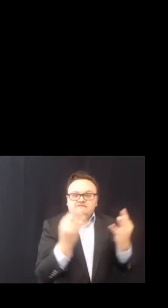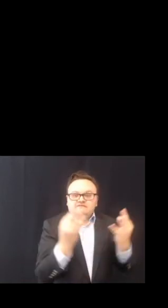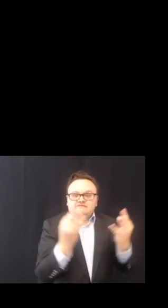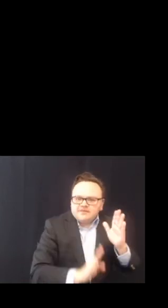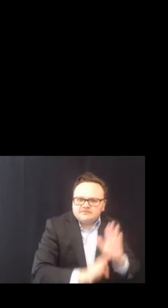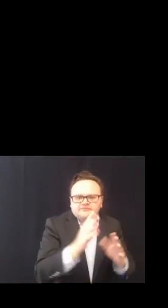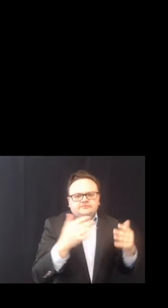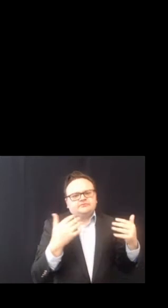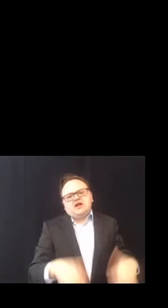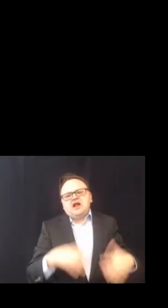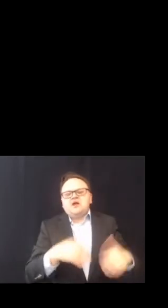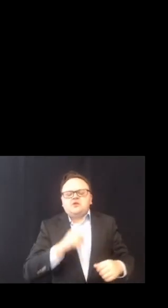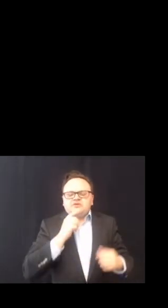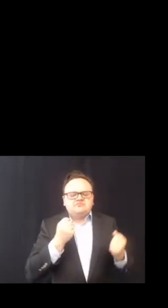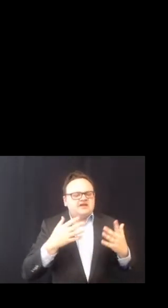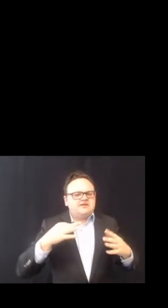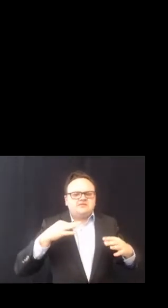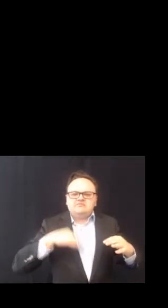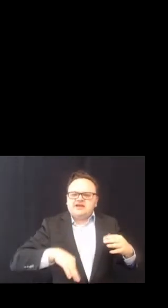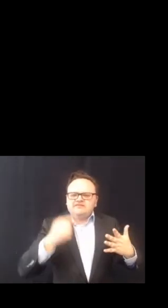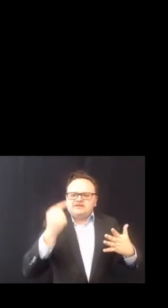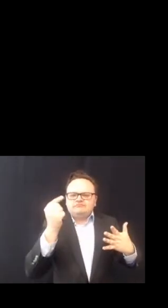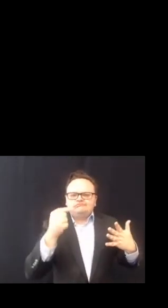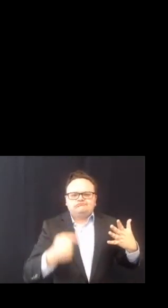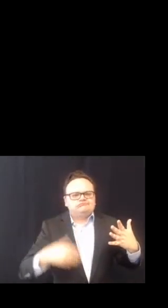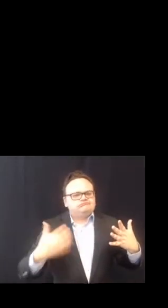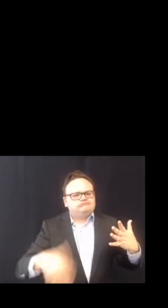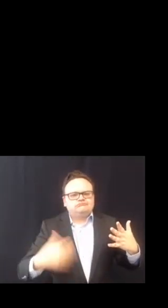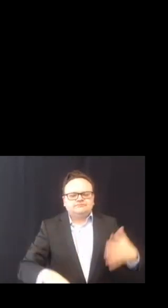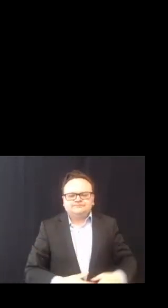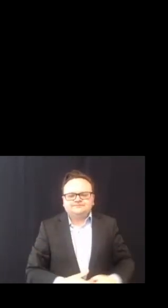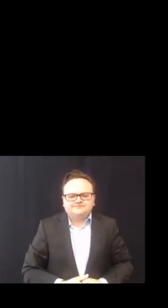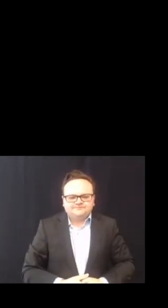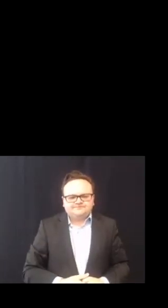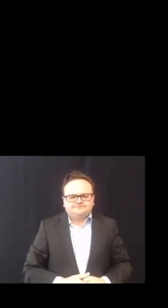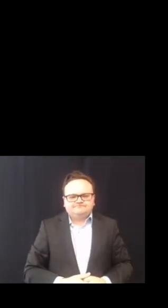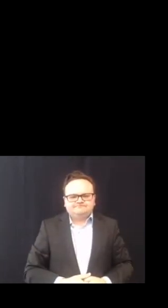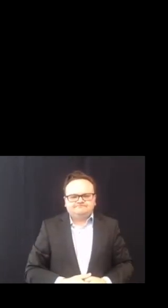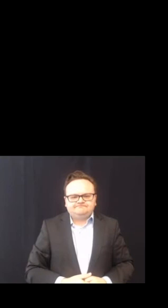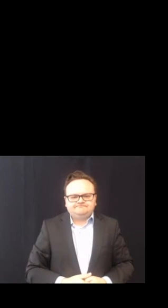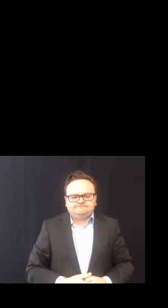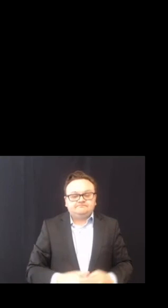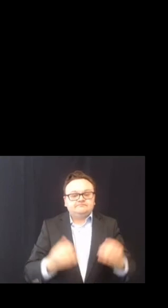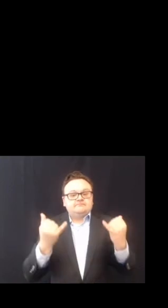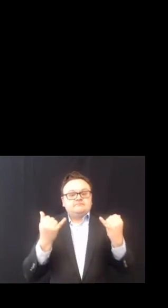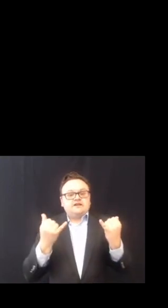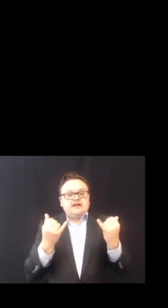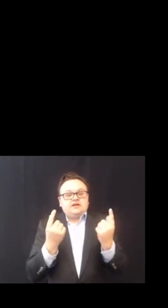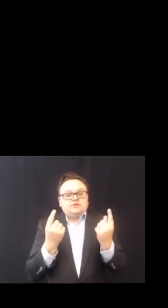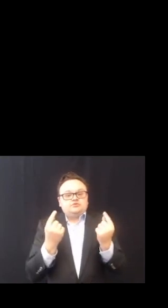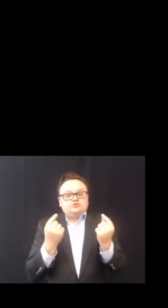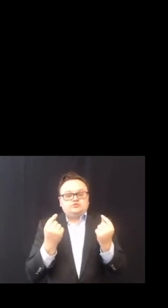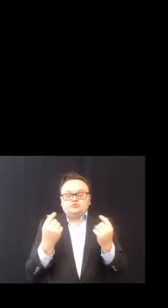really great to be able to hear firsthand how working is making a difference. And now we're going to begin to recognize our